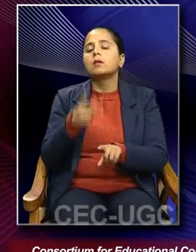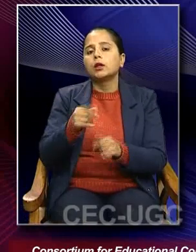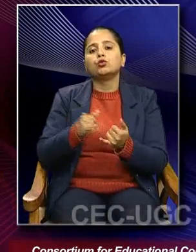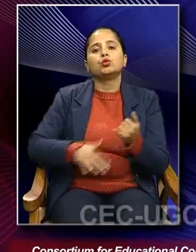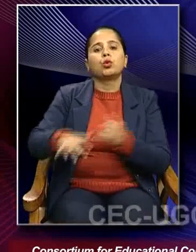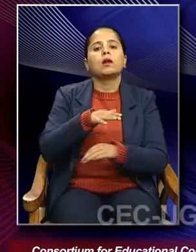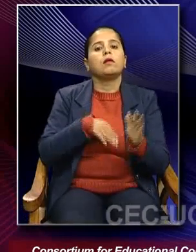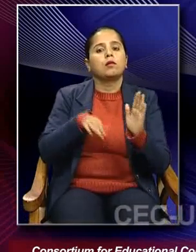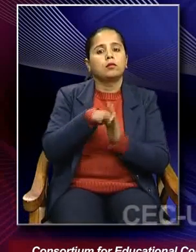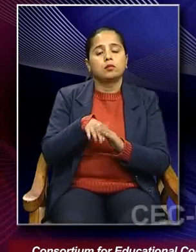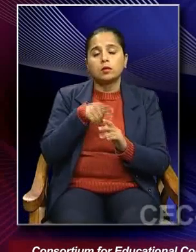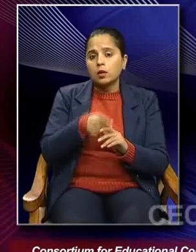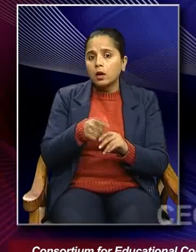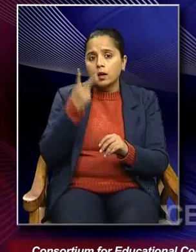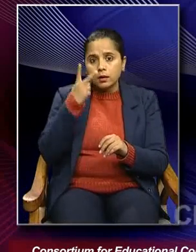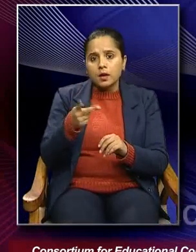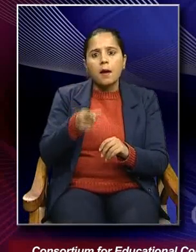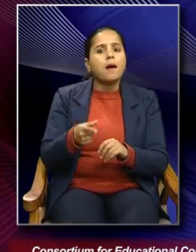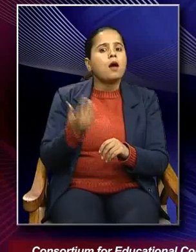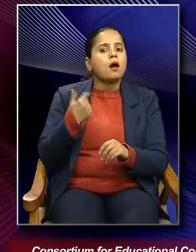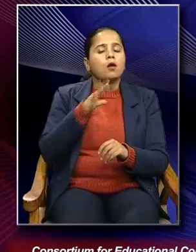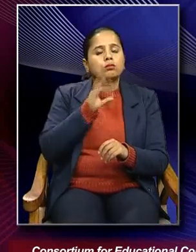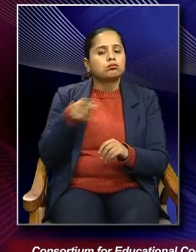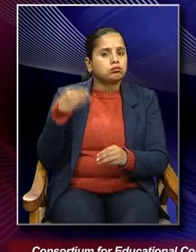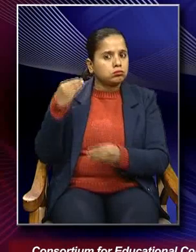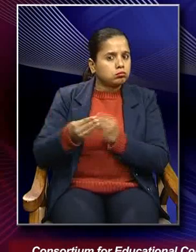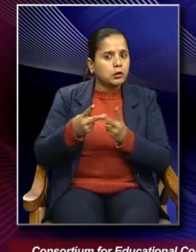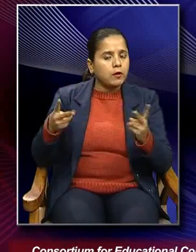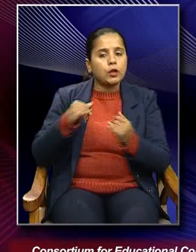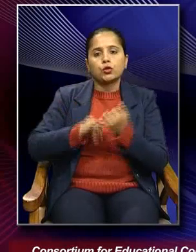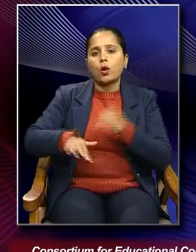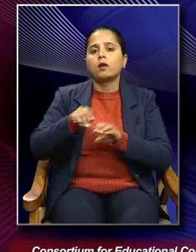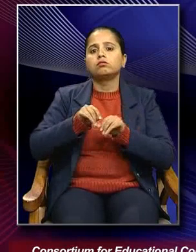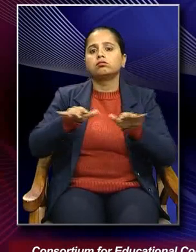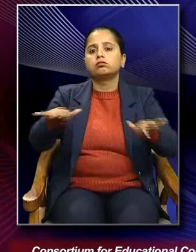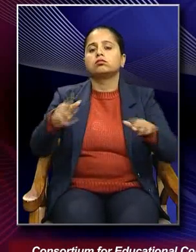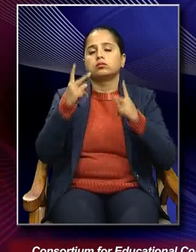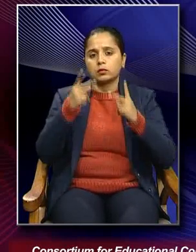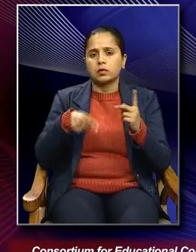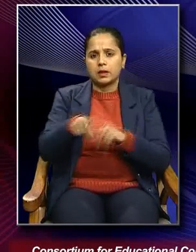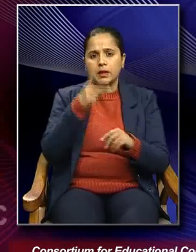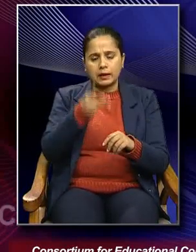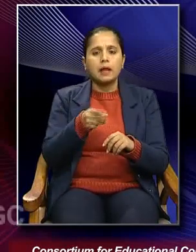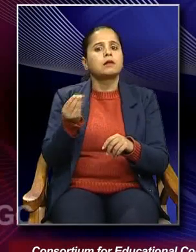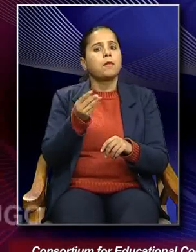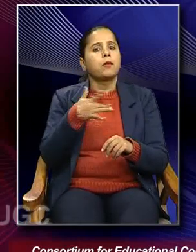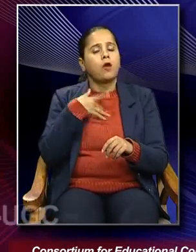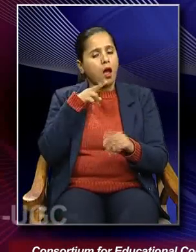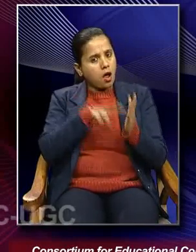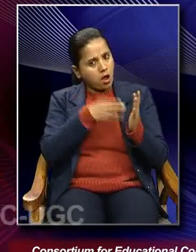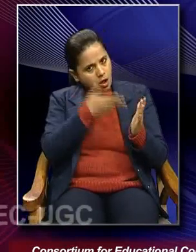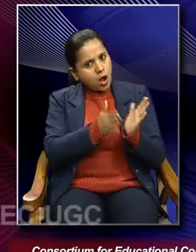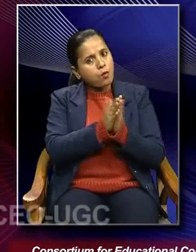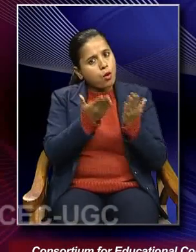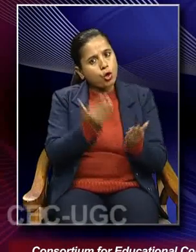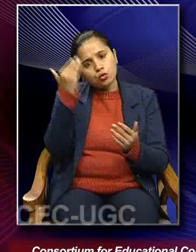level. It becomes a part and parcel of society. It becomes like something which is